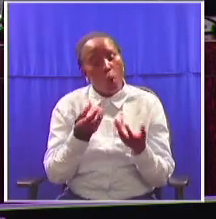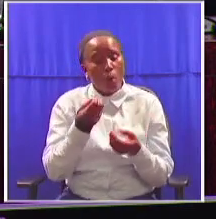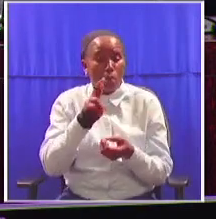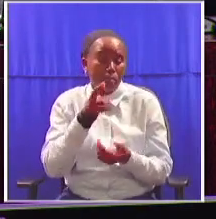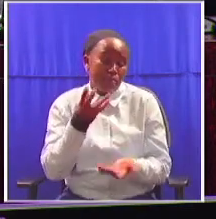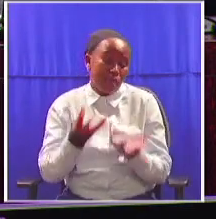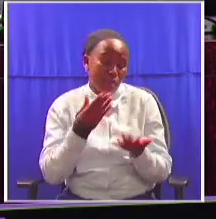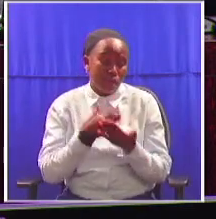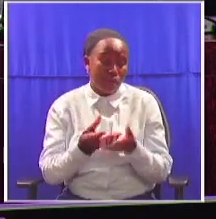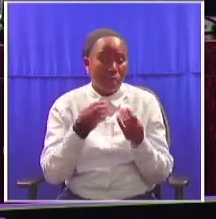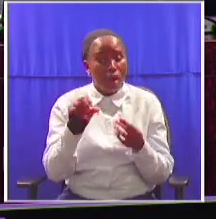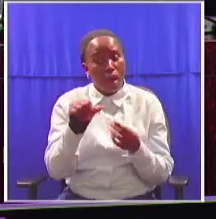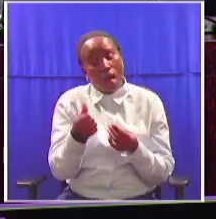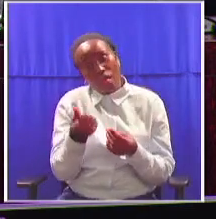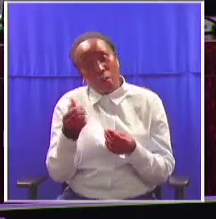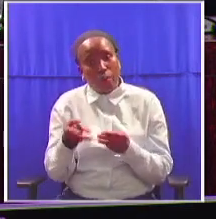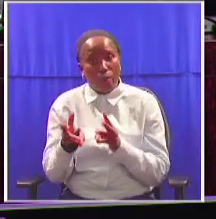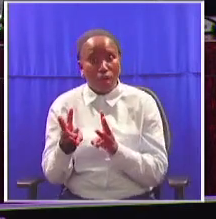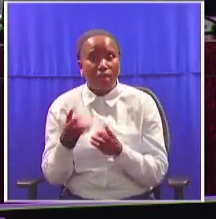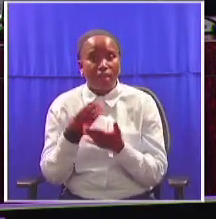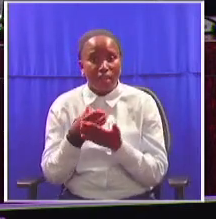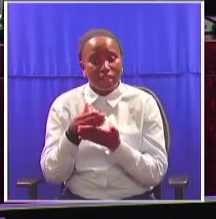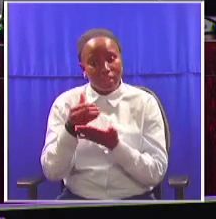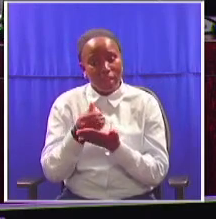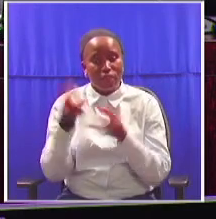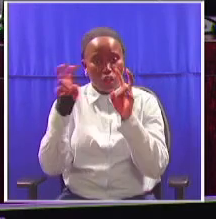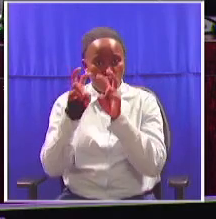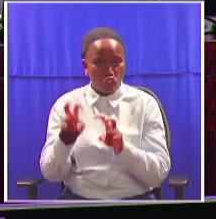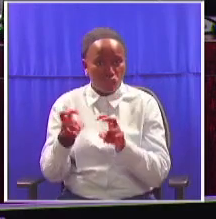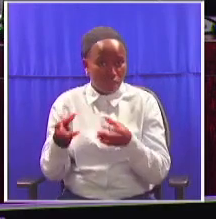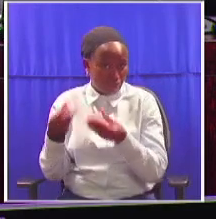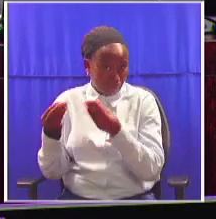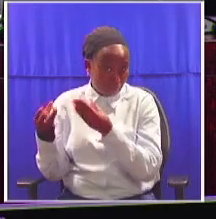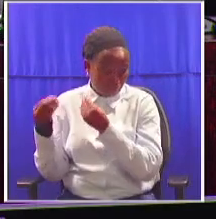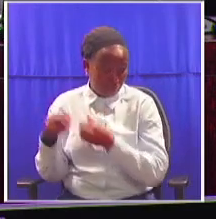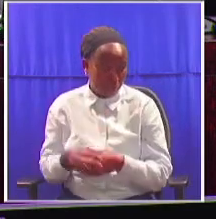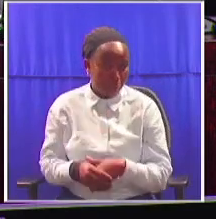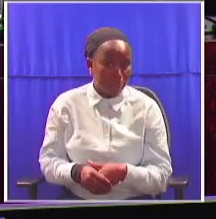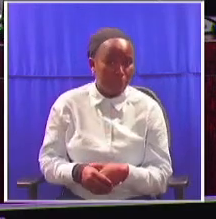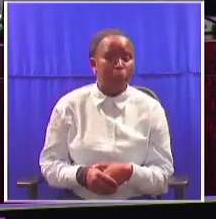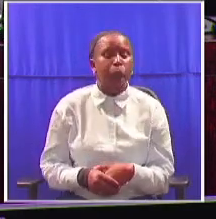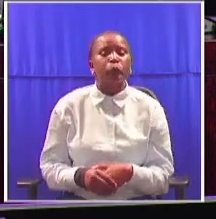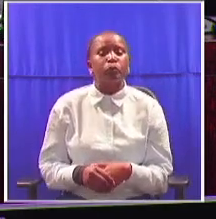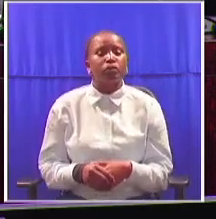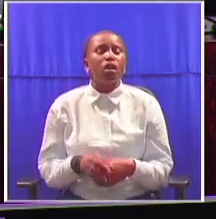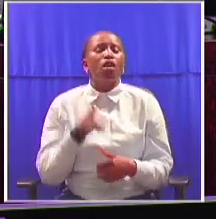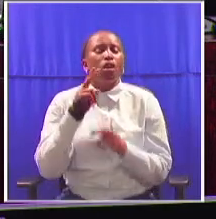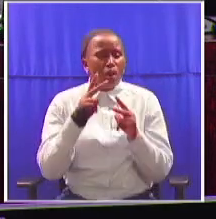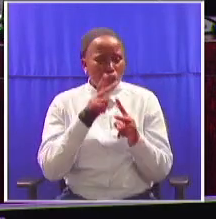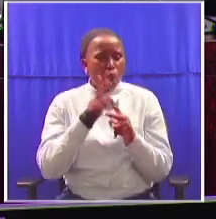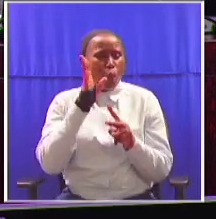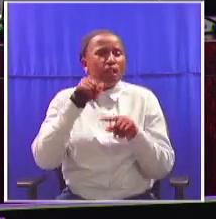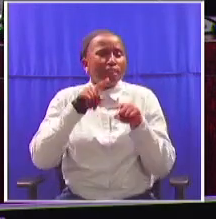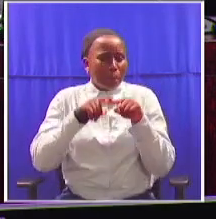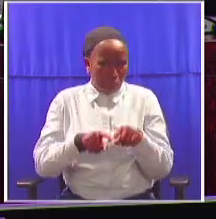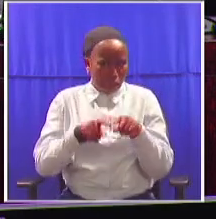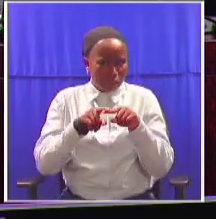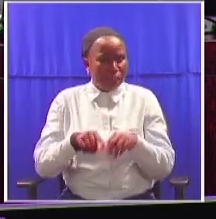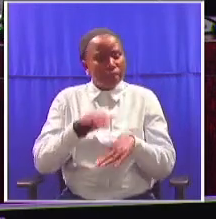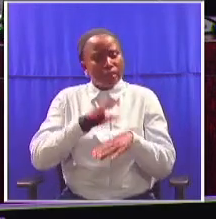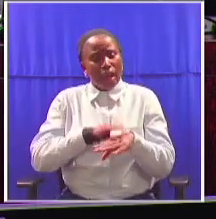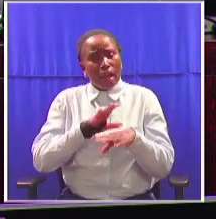sources. It will also be informed by the time frame in which we can